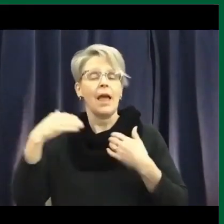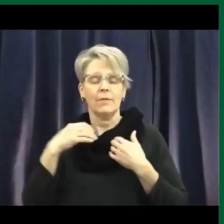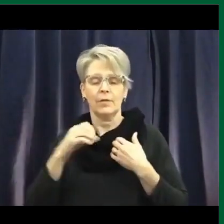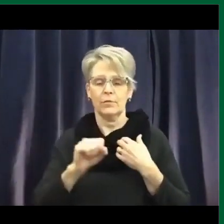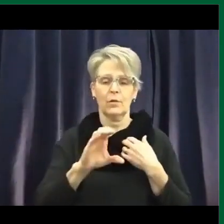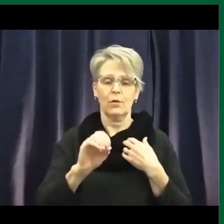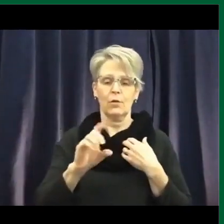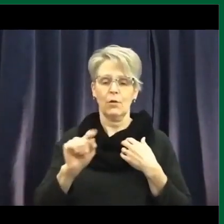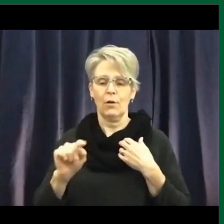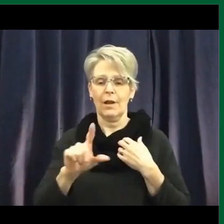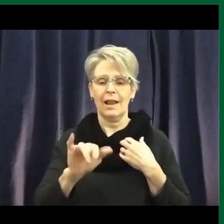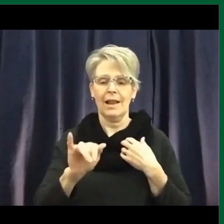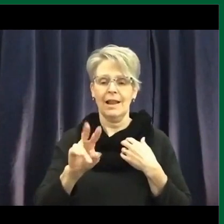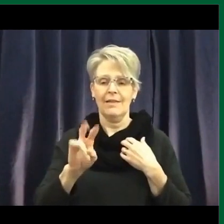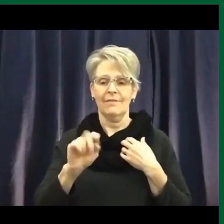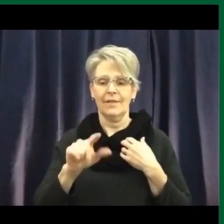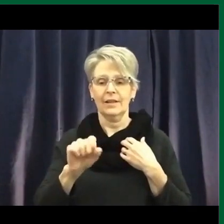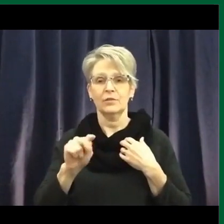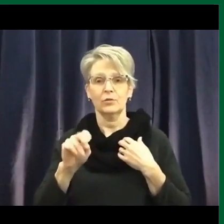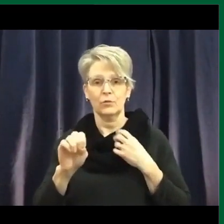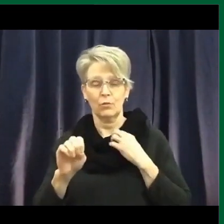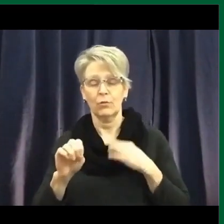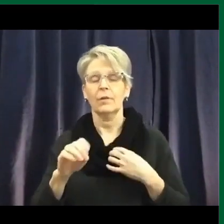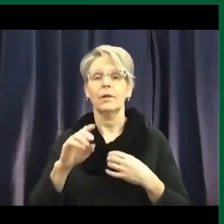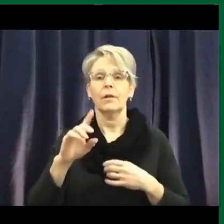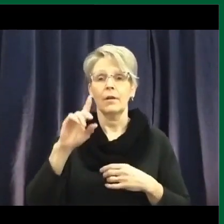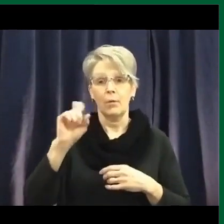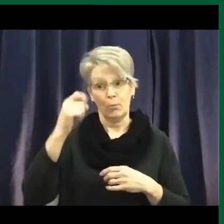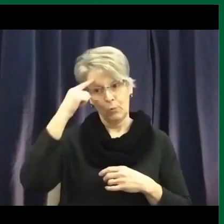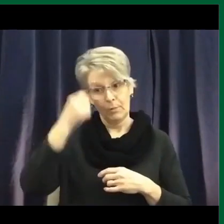Dr. Shahab will have opening remarks, followed by time for questions.